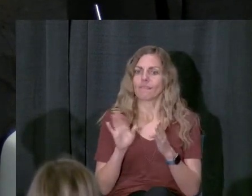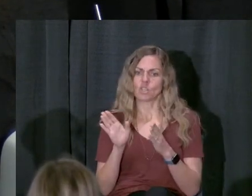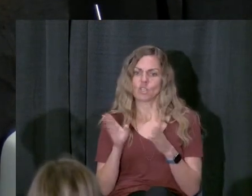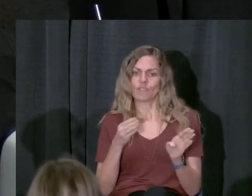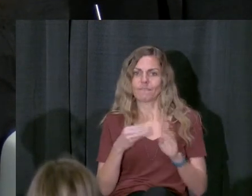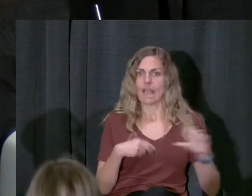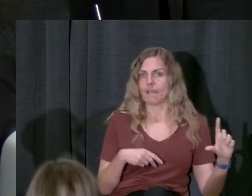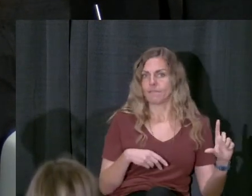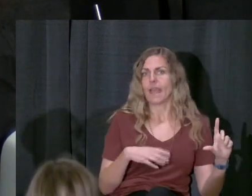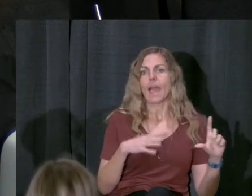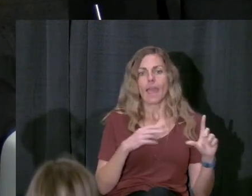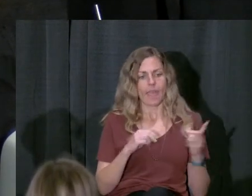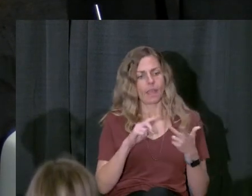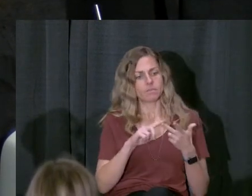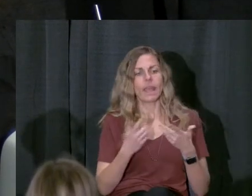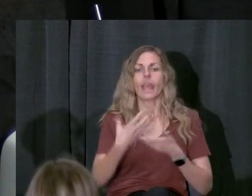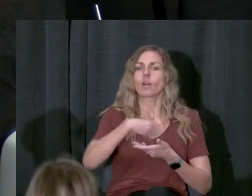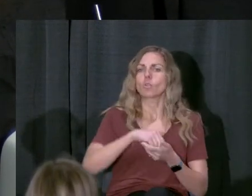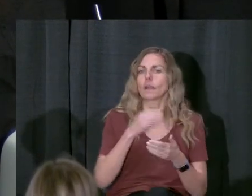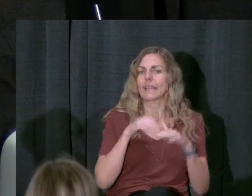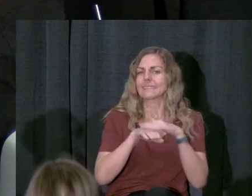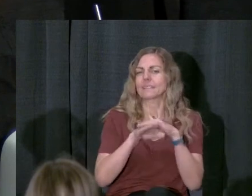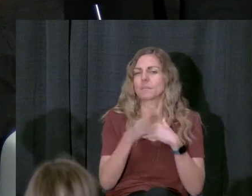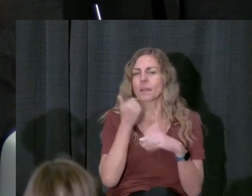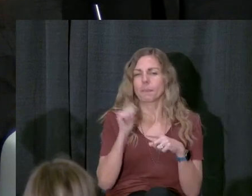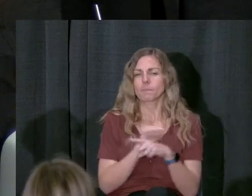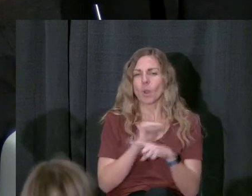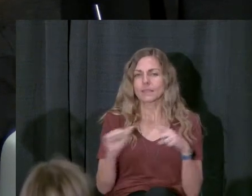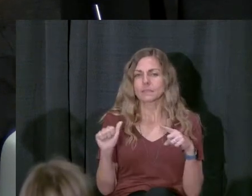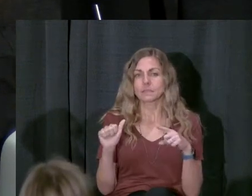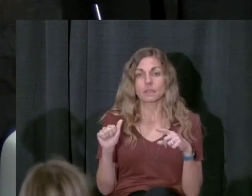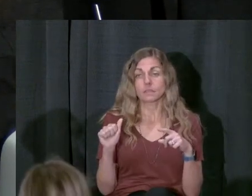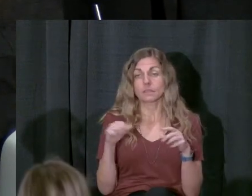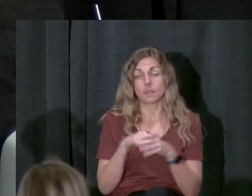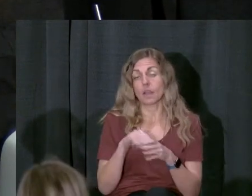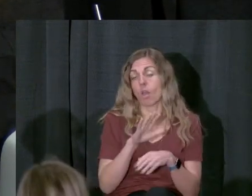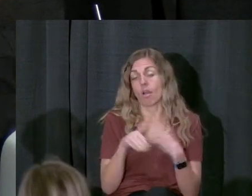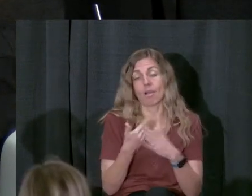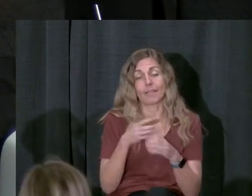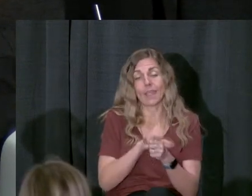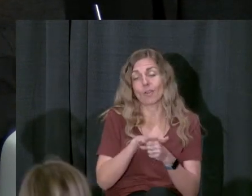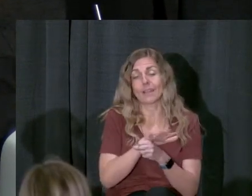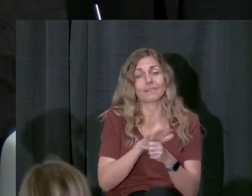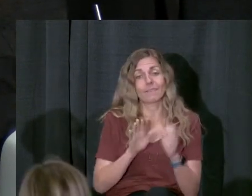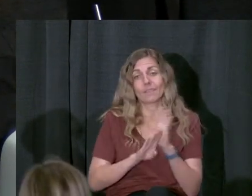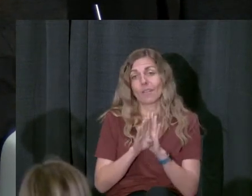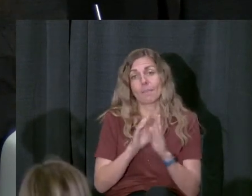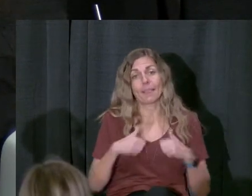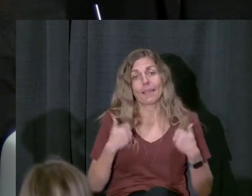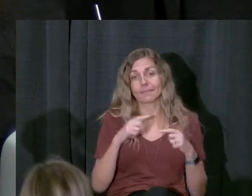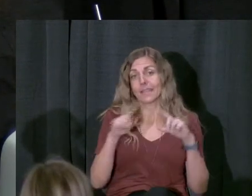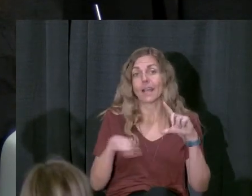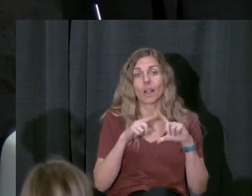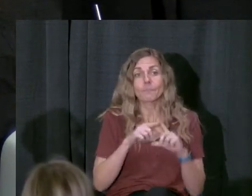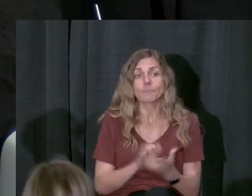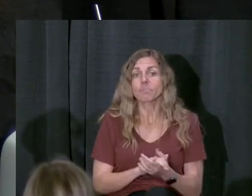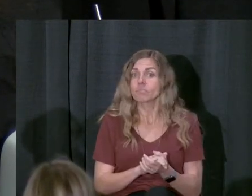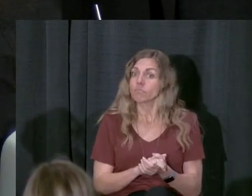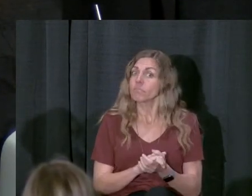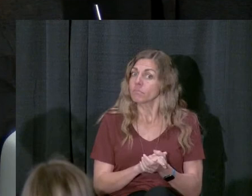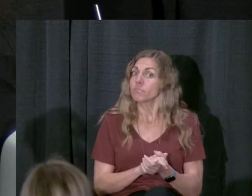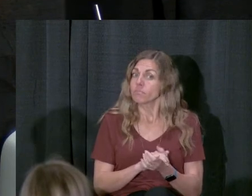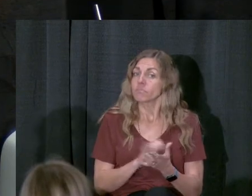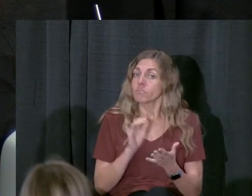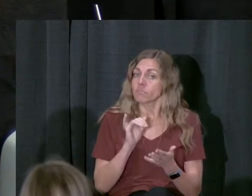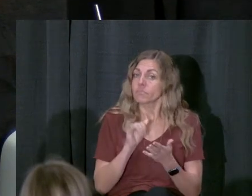bringing in better accessibility best practices across all areas of the development life cycle. I think that's definitely